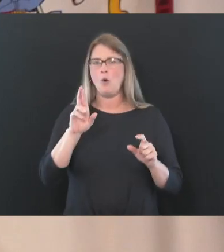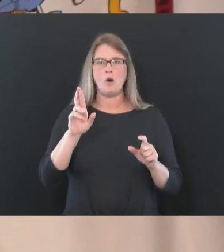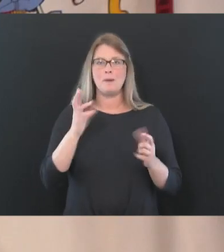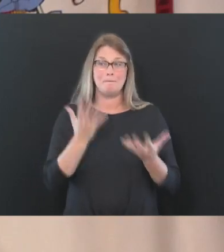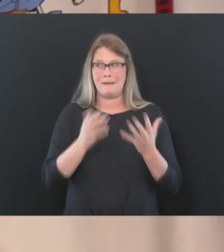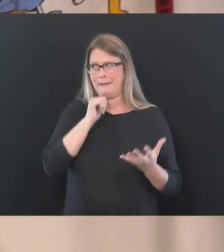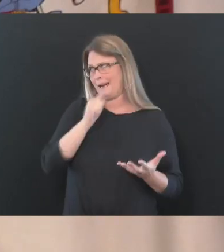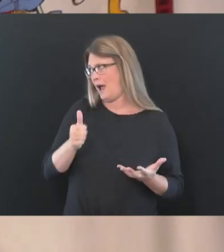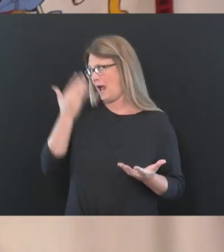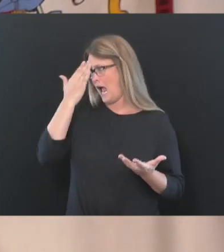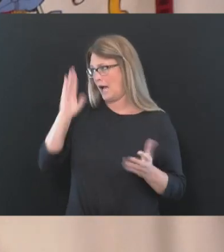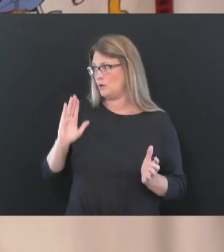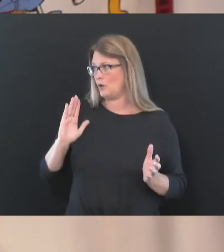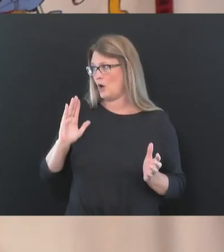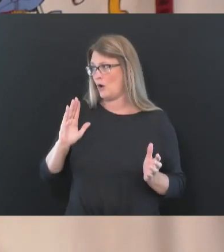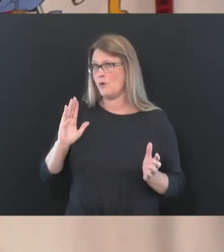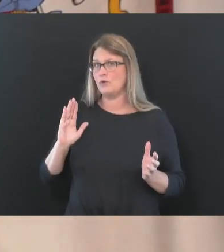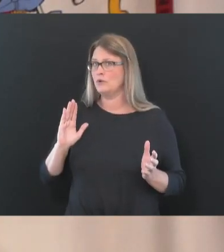the